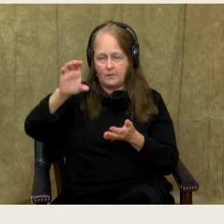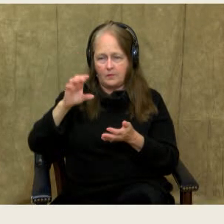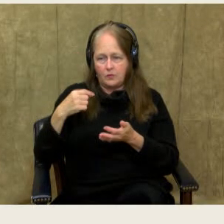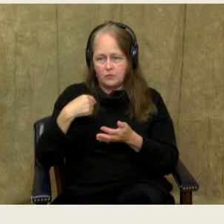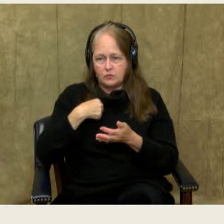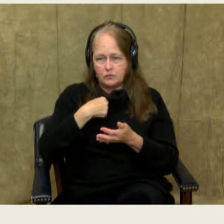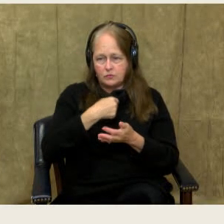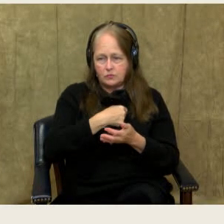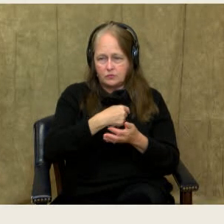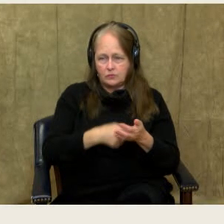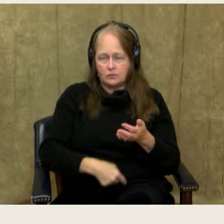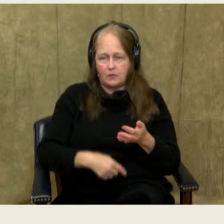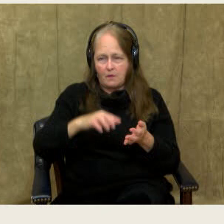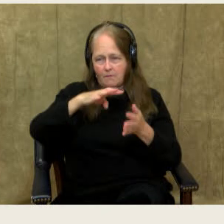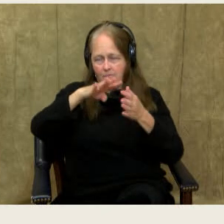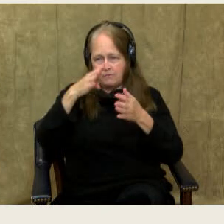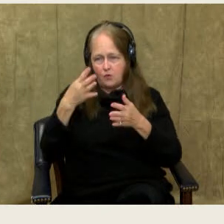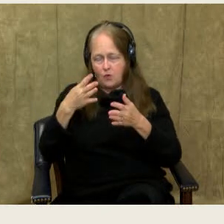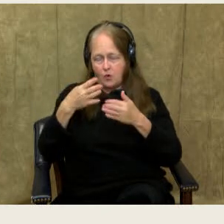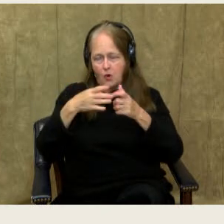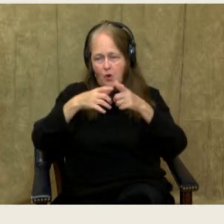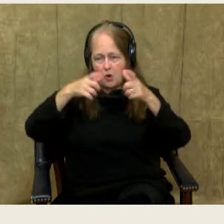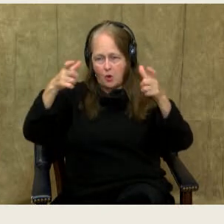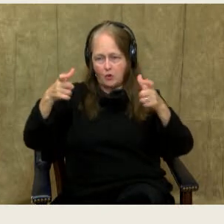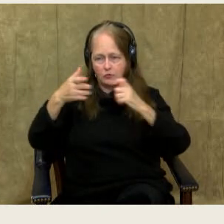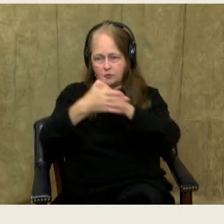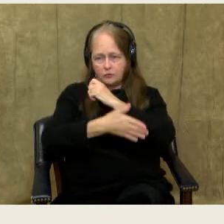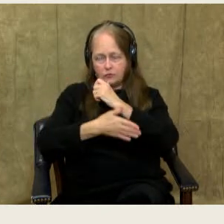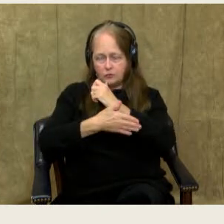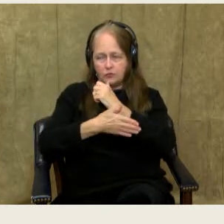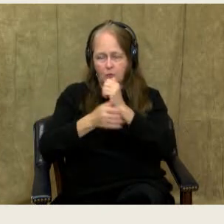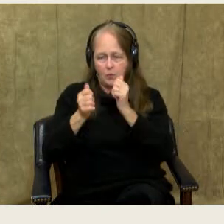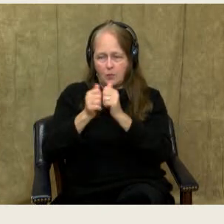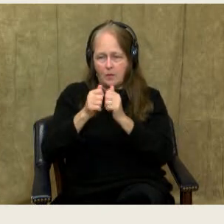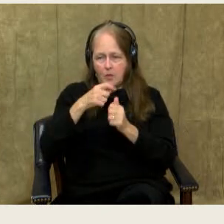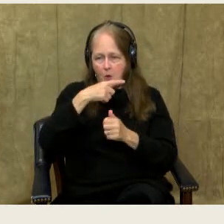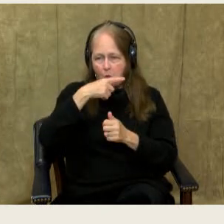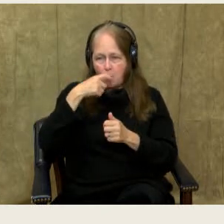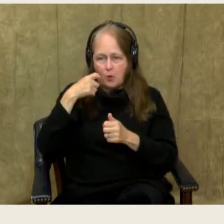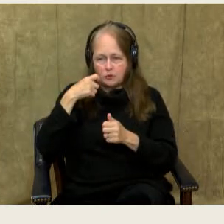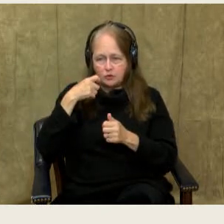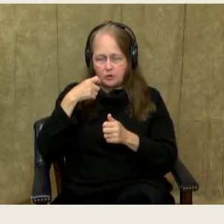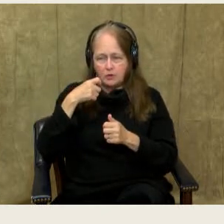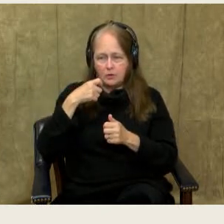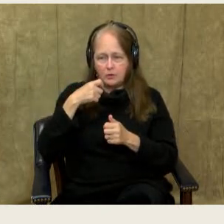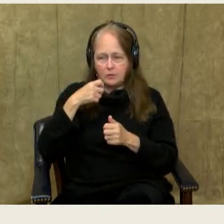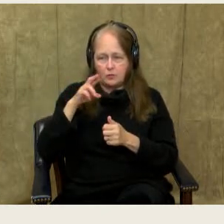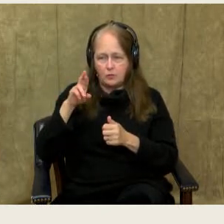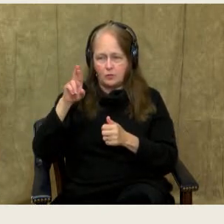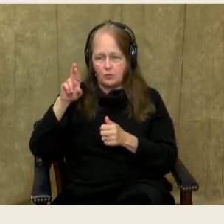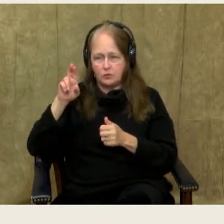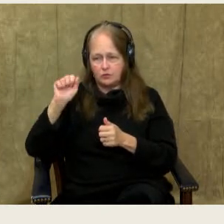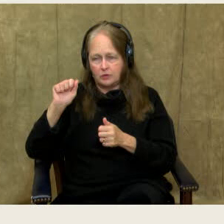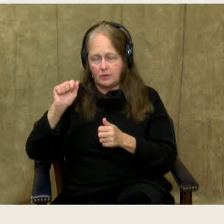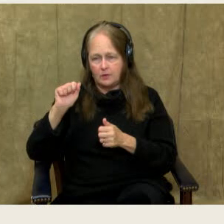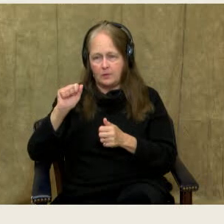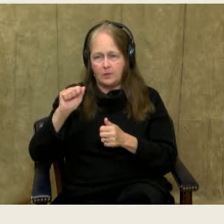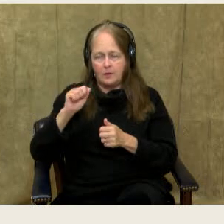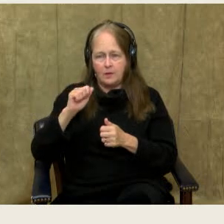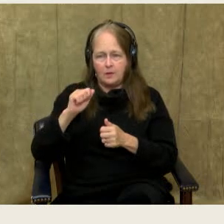is actually the 4th largest country in the world behind Russia, the United States, or Russia, Canada, and the United